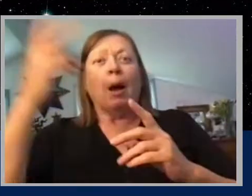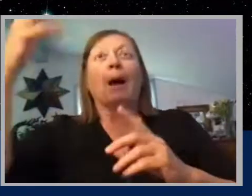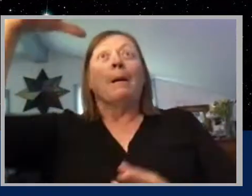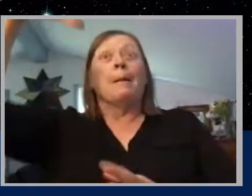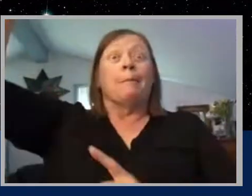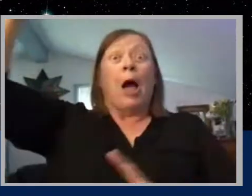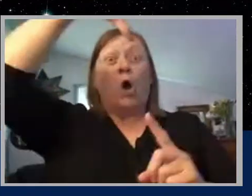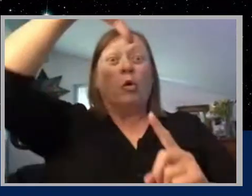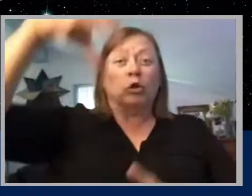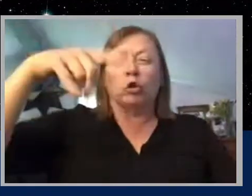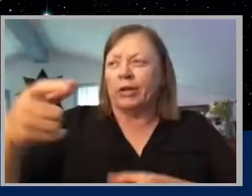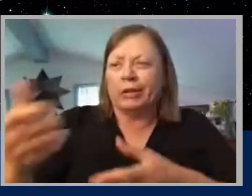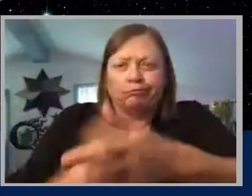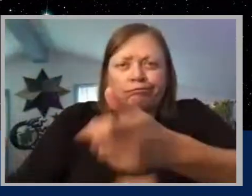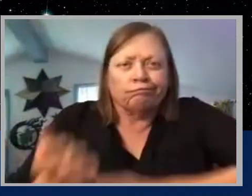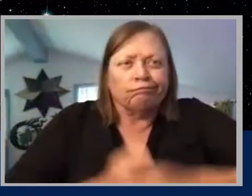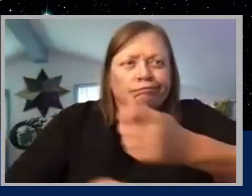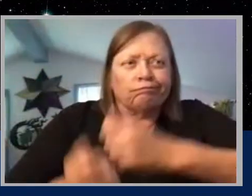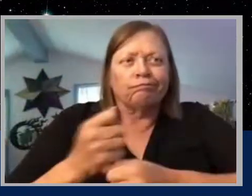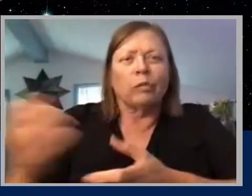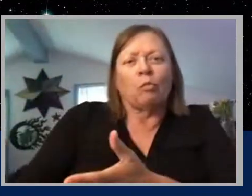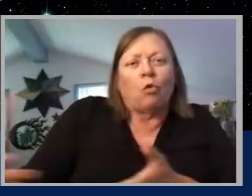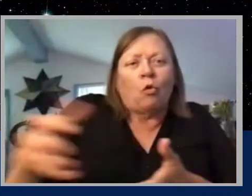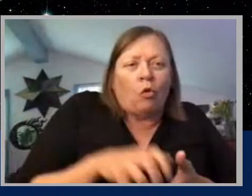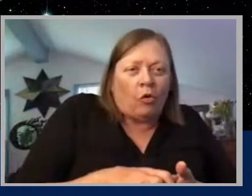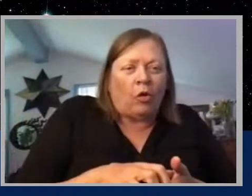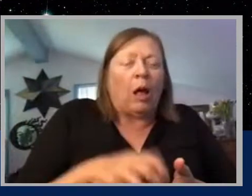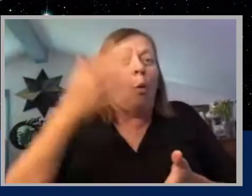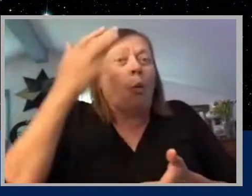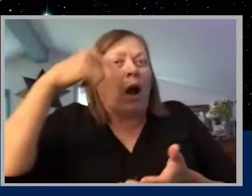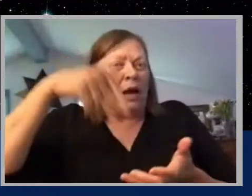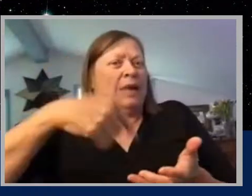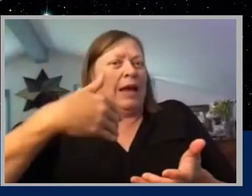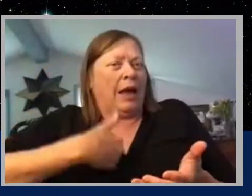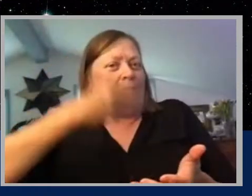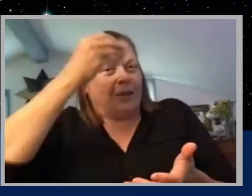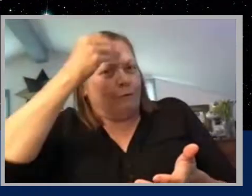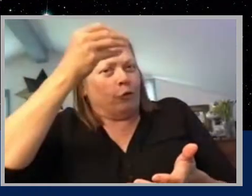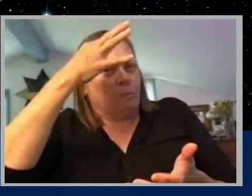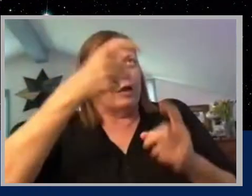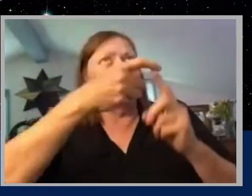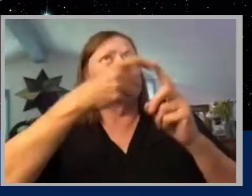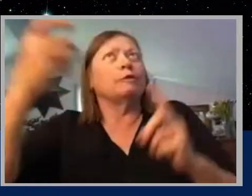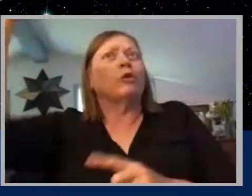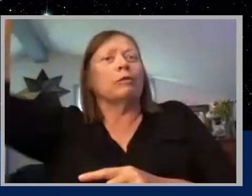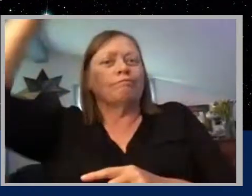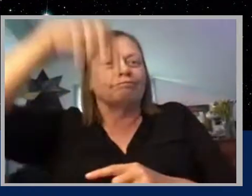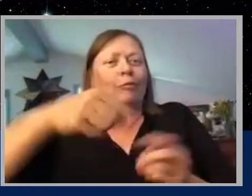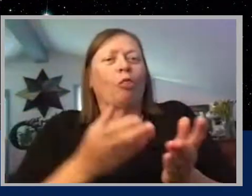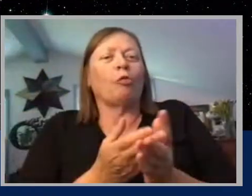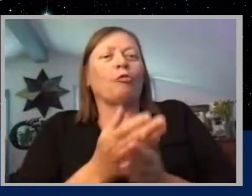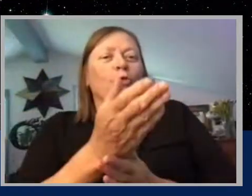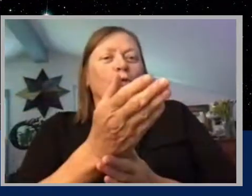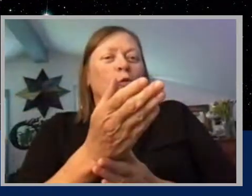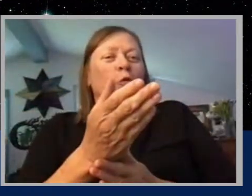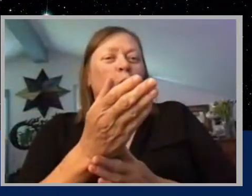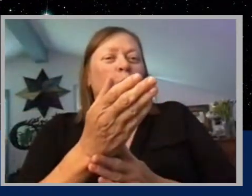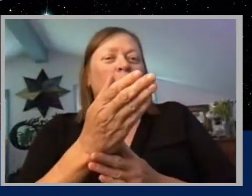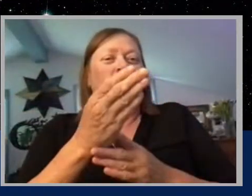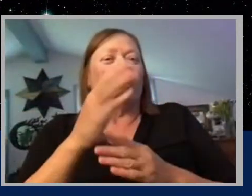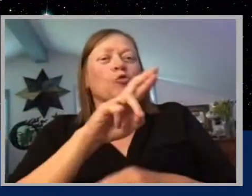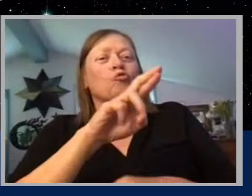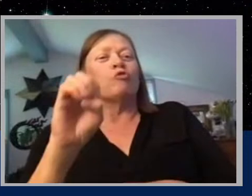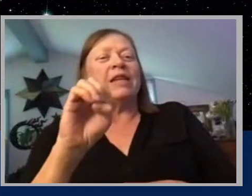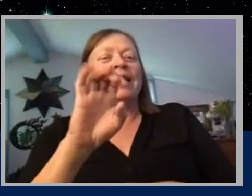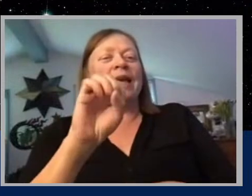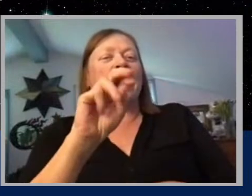be able to recover that for all the data that they hold from that reentry experience. They're great vessels. They're